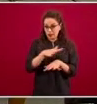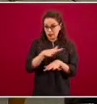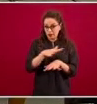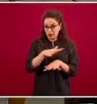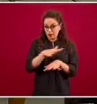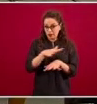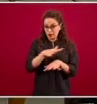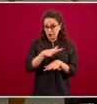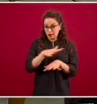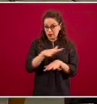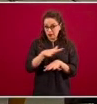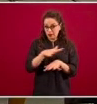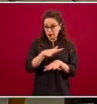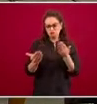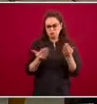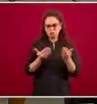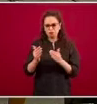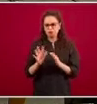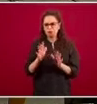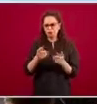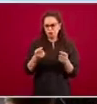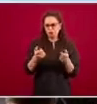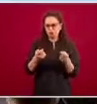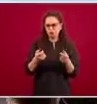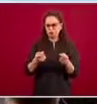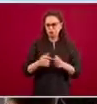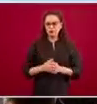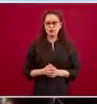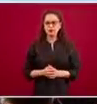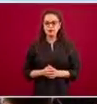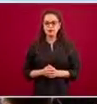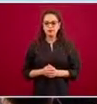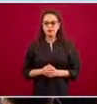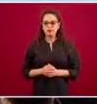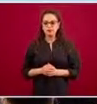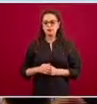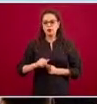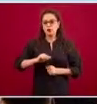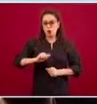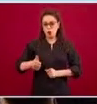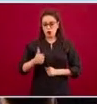compared to the total amount of cases, which is over 3,000 now.